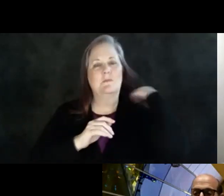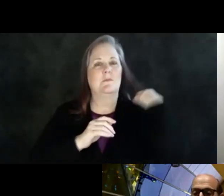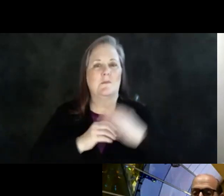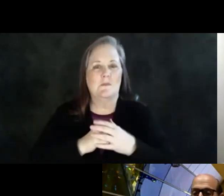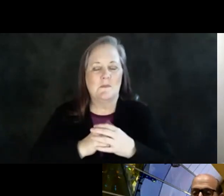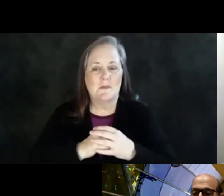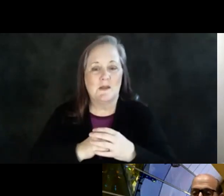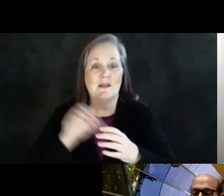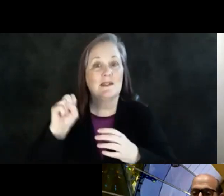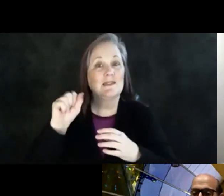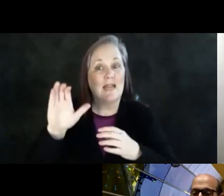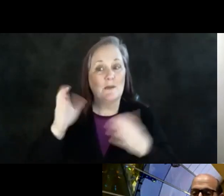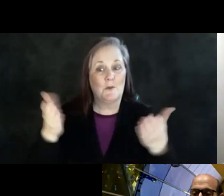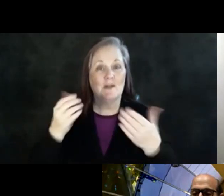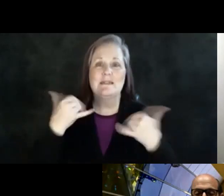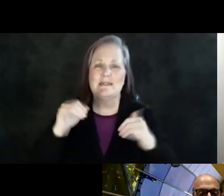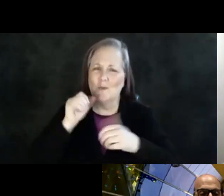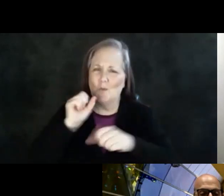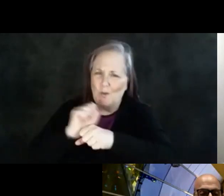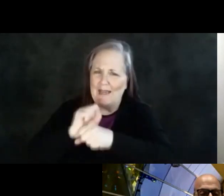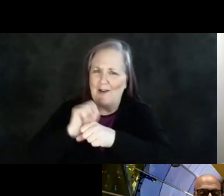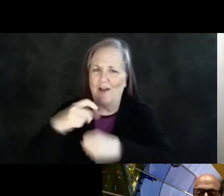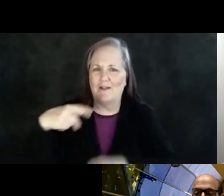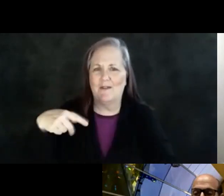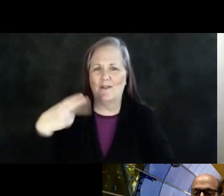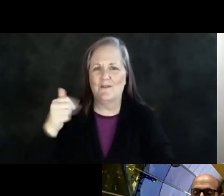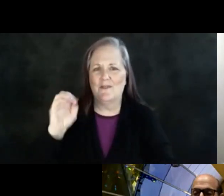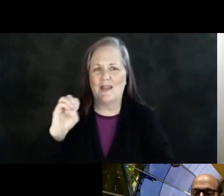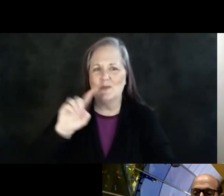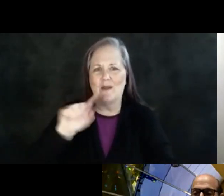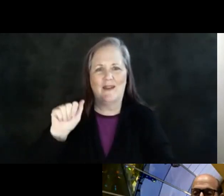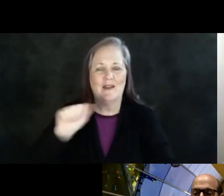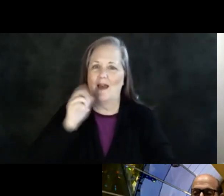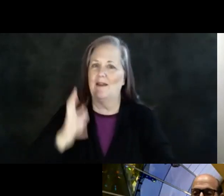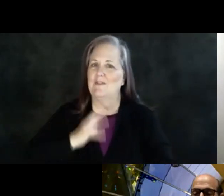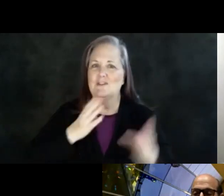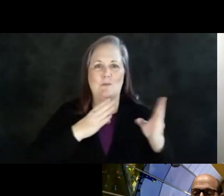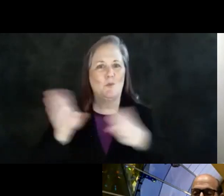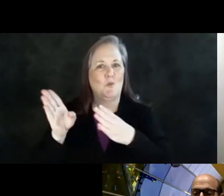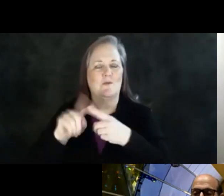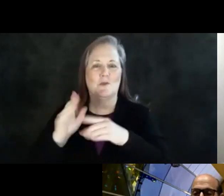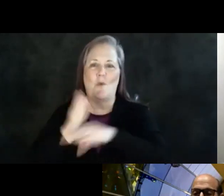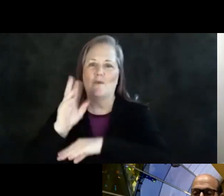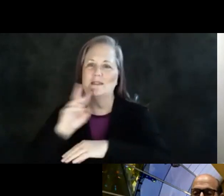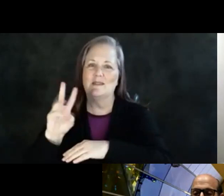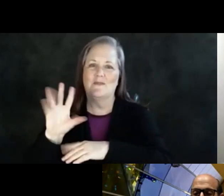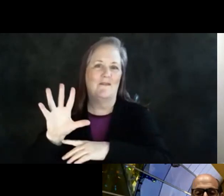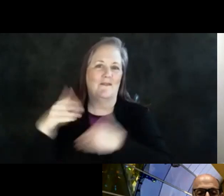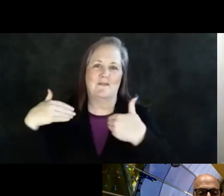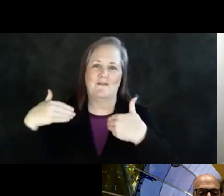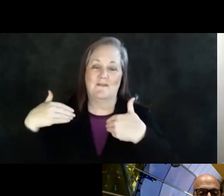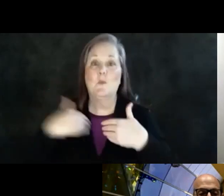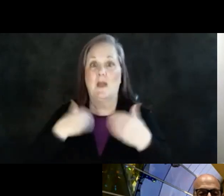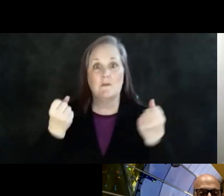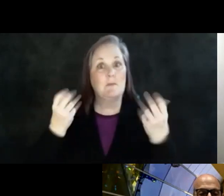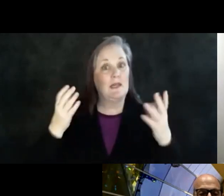Like I said, Sacramento's still working through that phase 1A, so we haven't made the official shift to the 65 and over. We certainly have a lot of